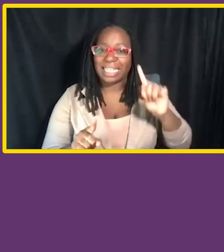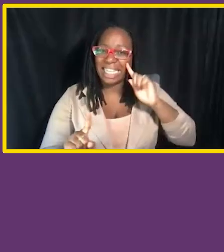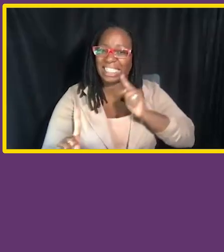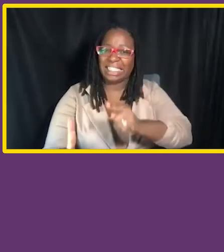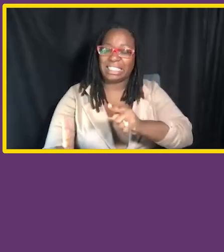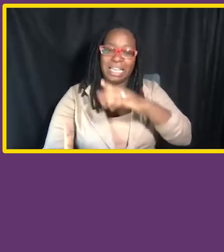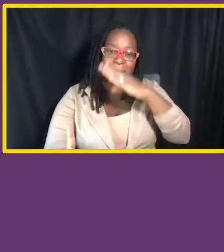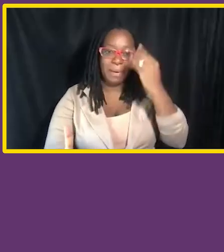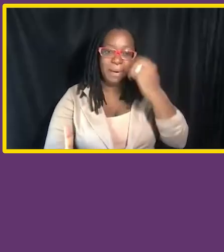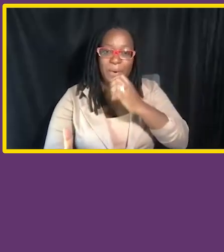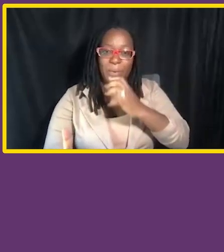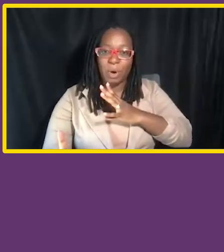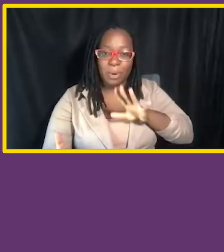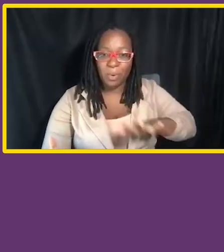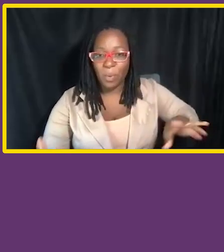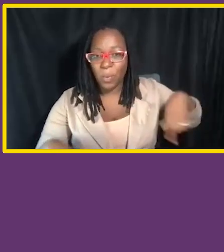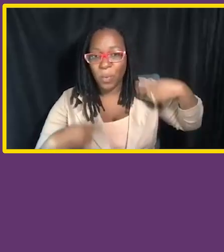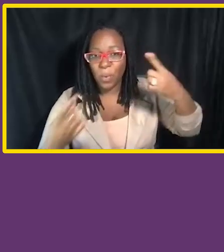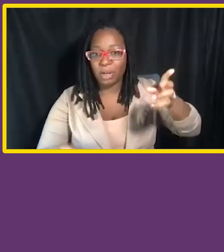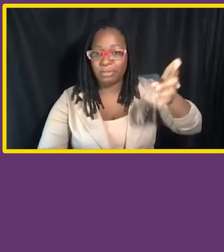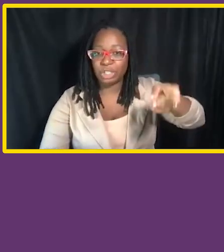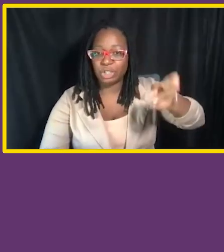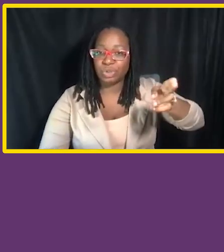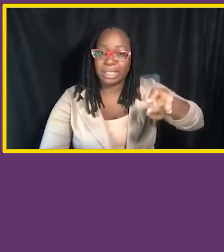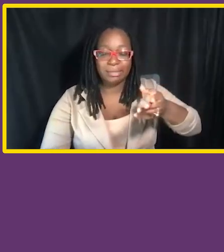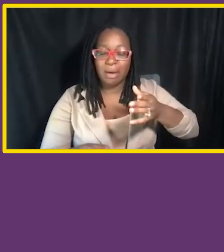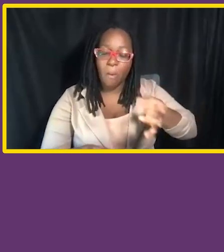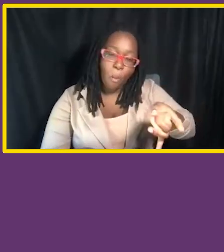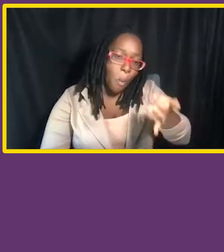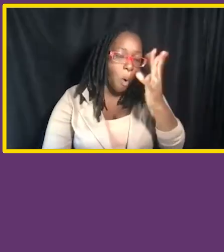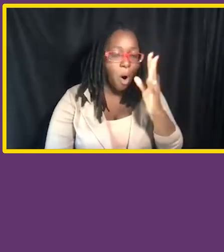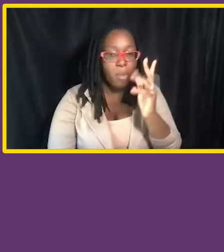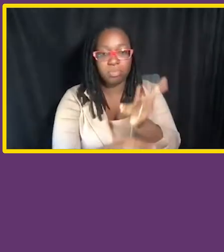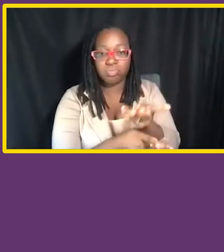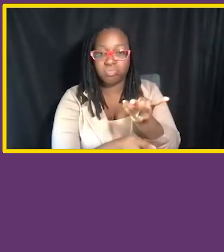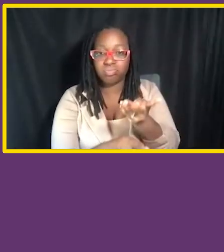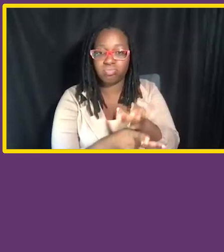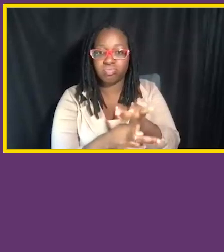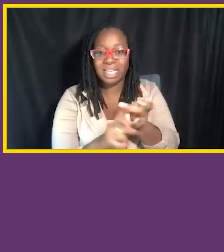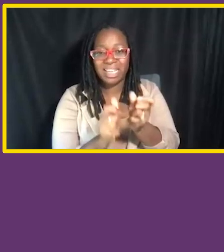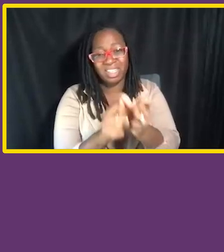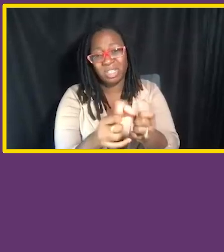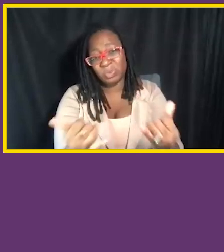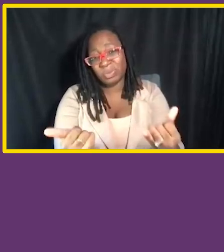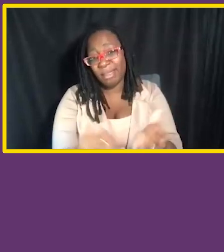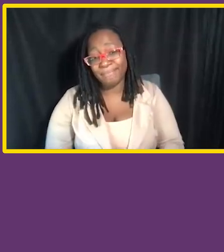the United States, and it continues on today. This is Lindsay. But Jaya,